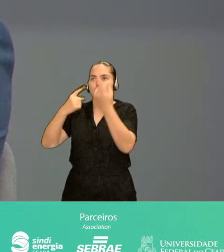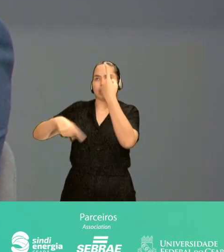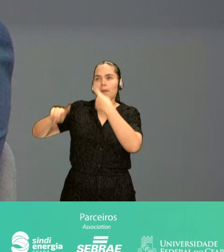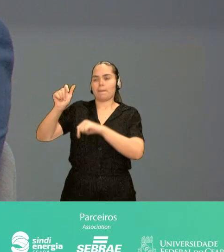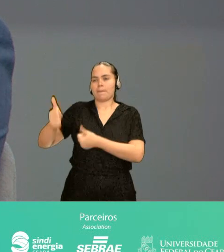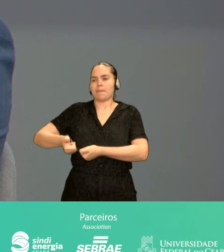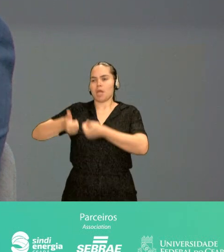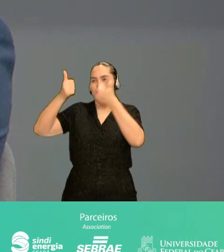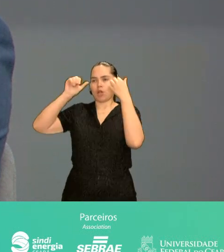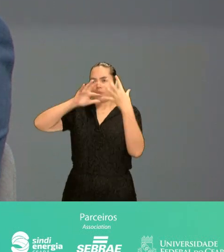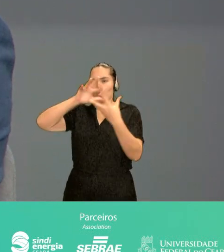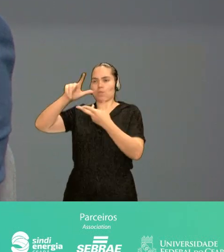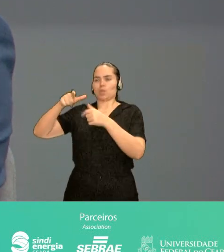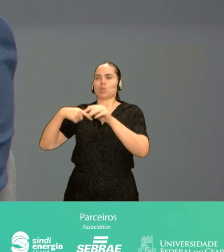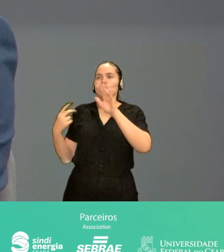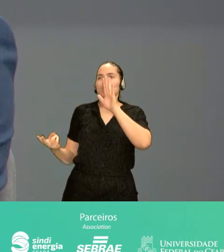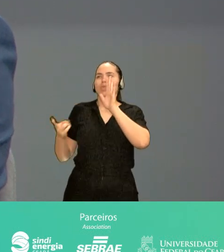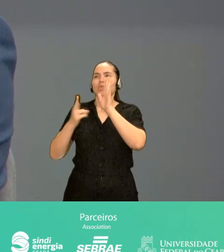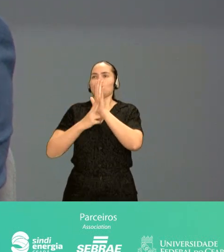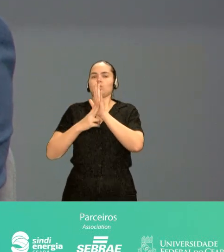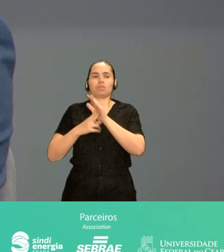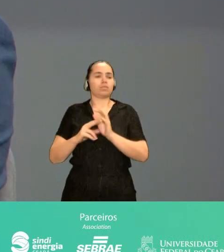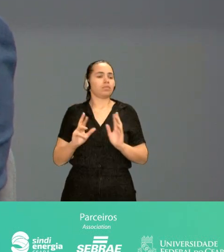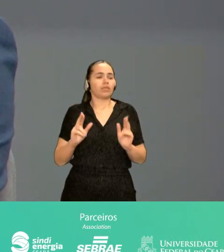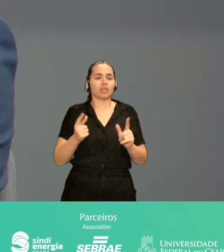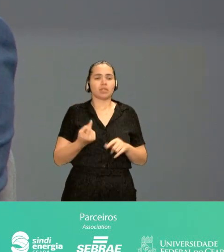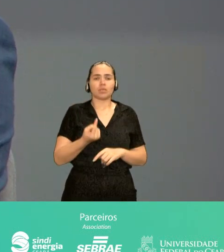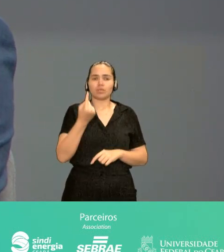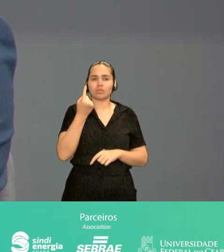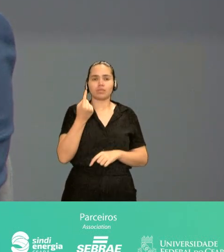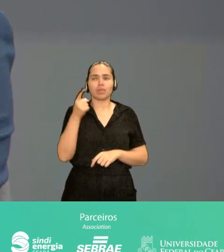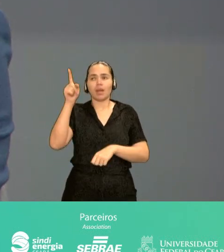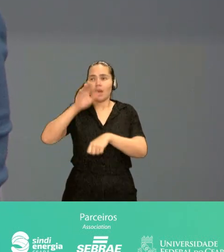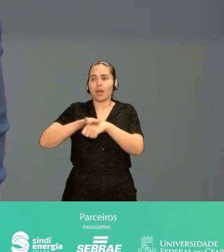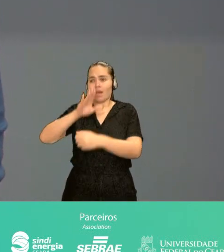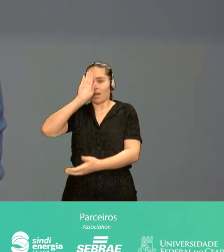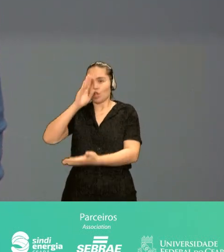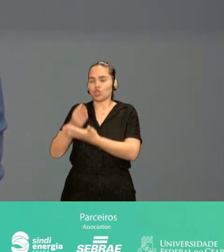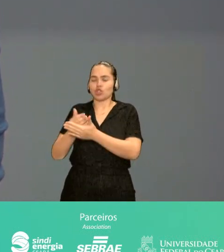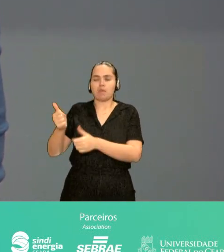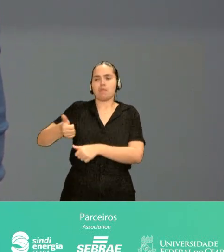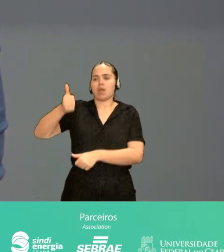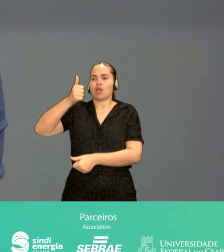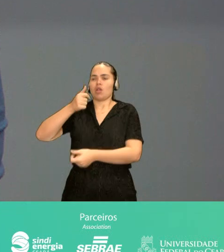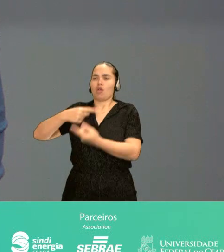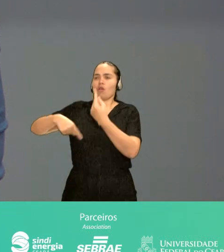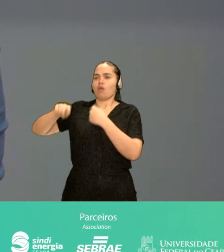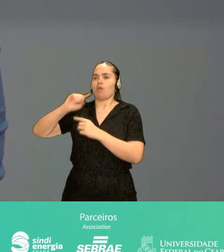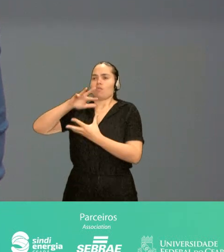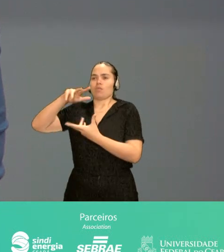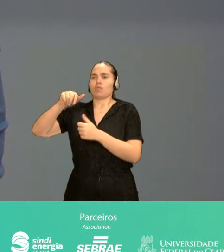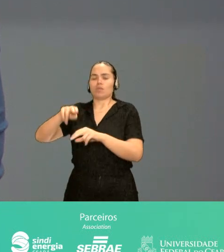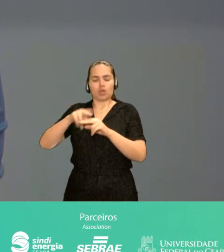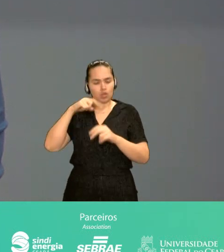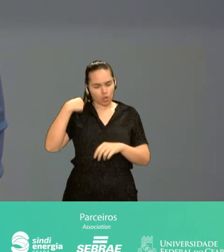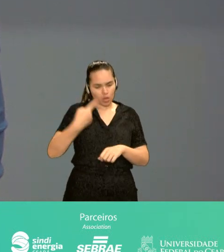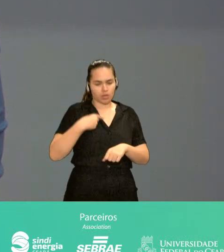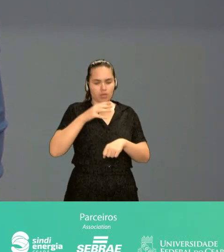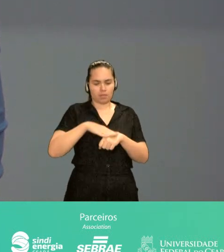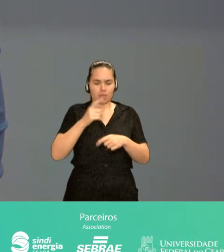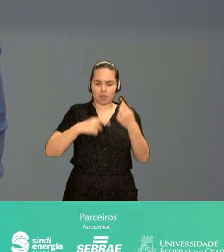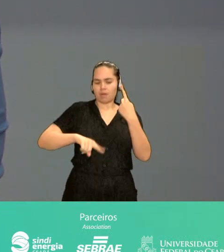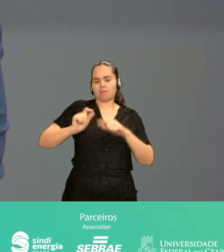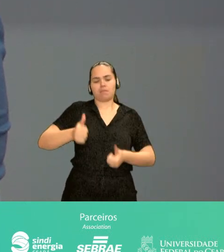the students from Harvard, they believe strongly they are great. So we need to believe ourselves.